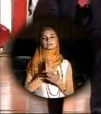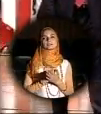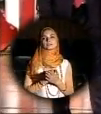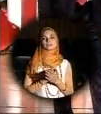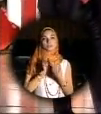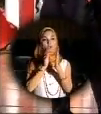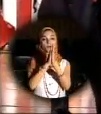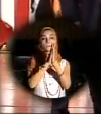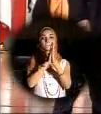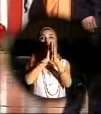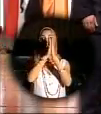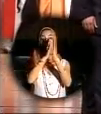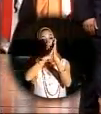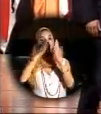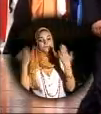no English.